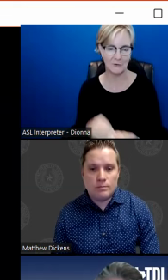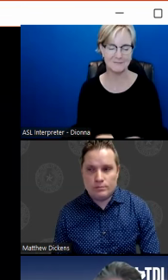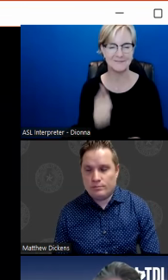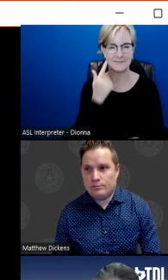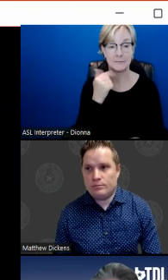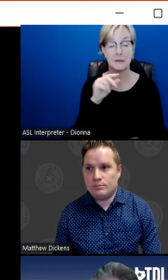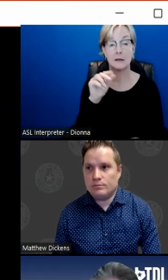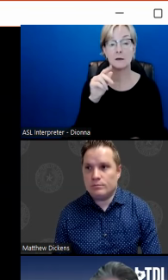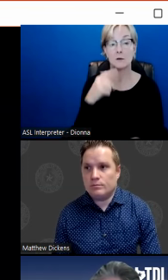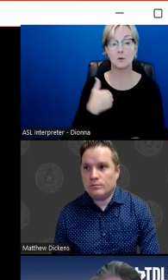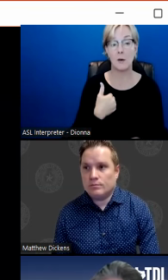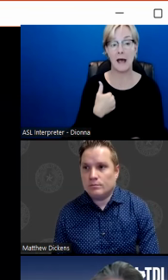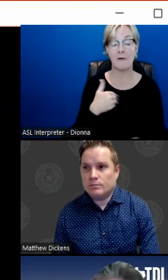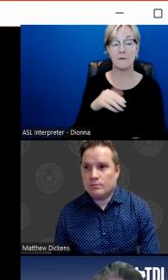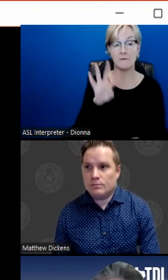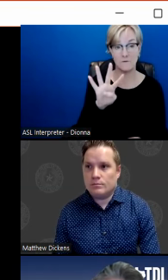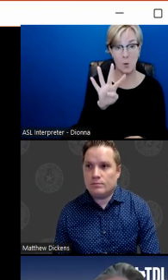Where there are